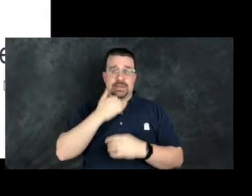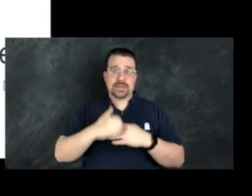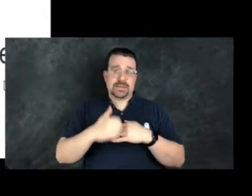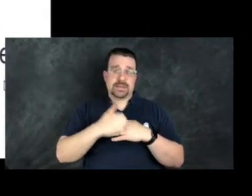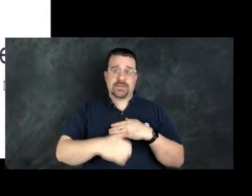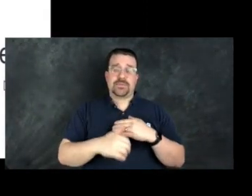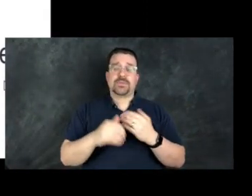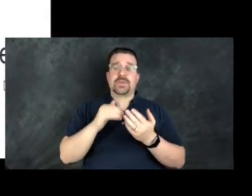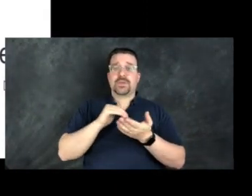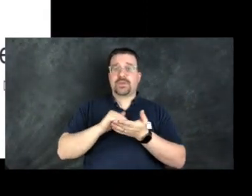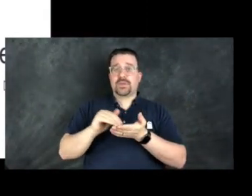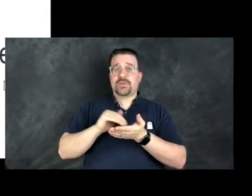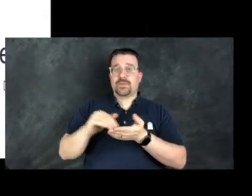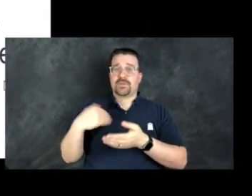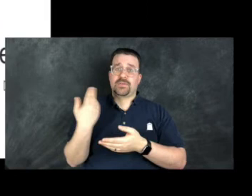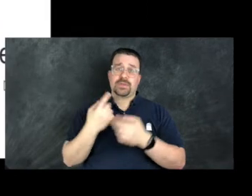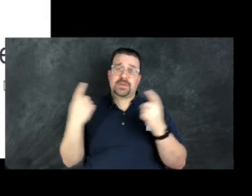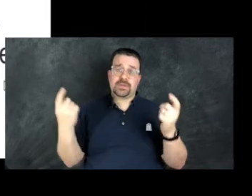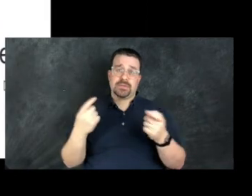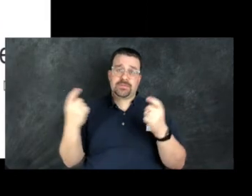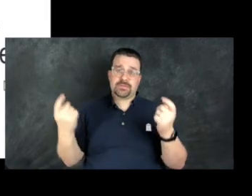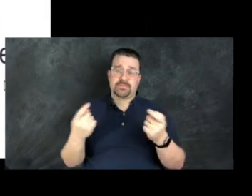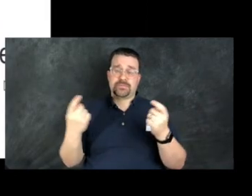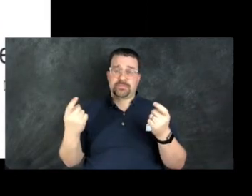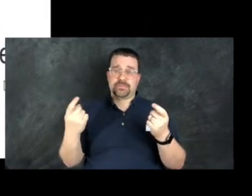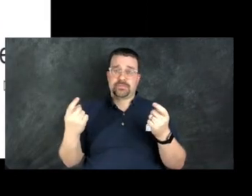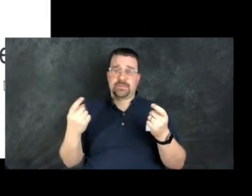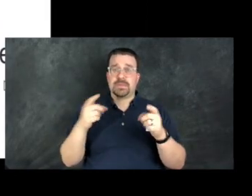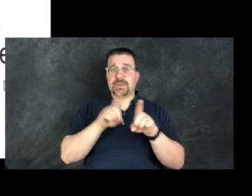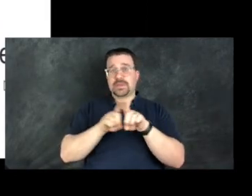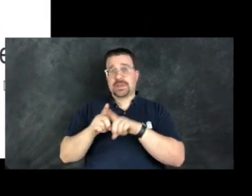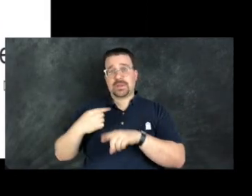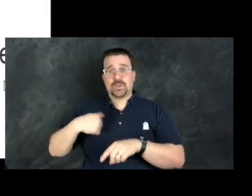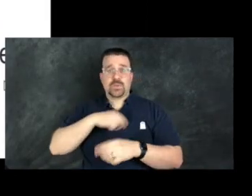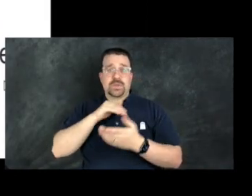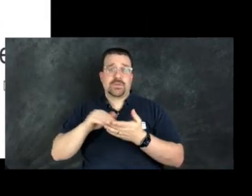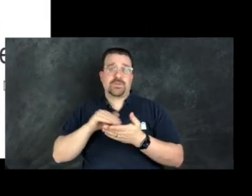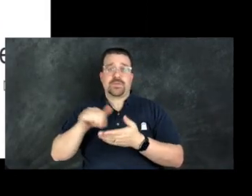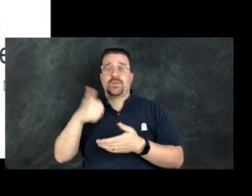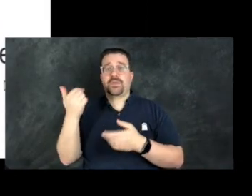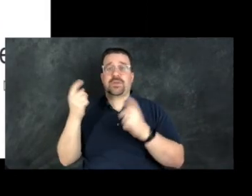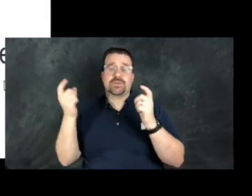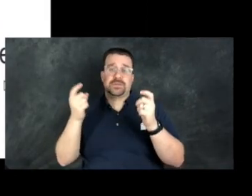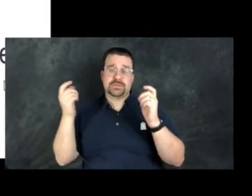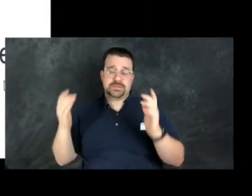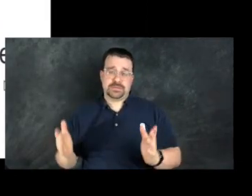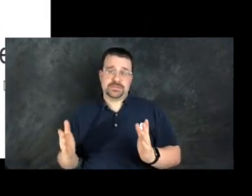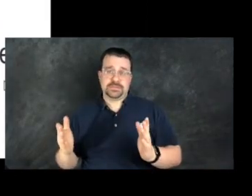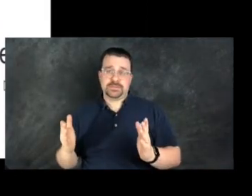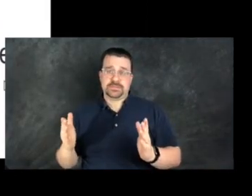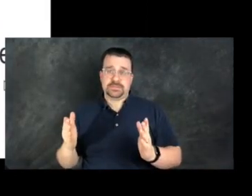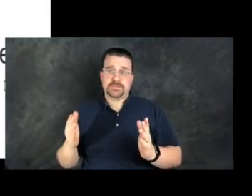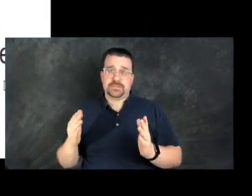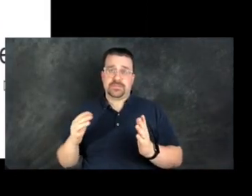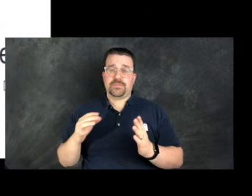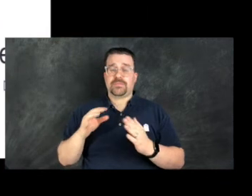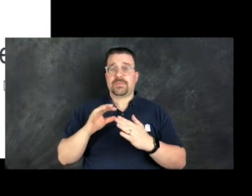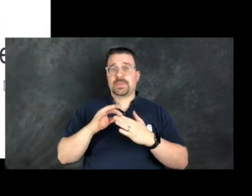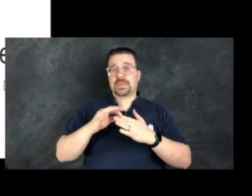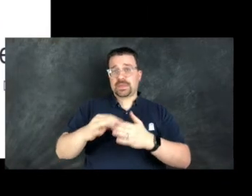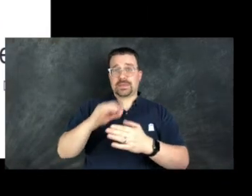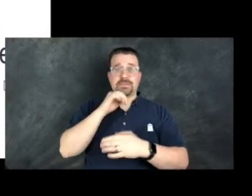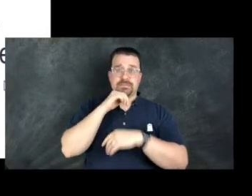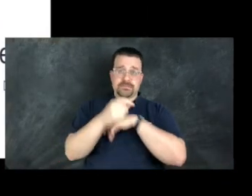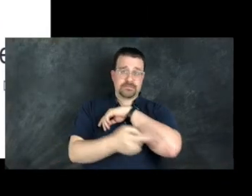Give us this day our daily bread, and forgive us our trespasses, as we forgive those who